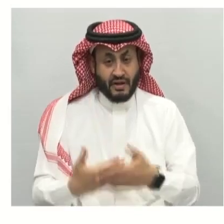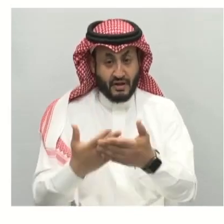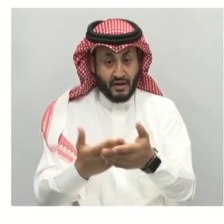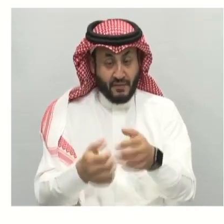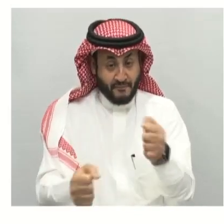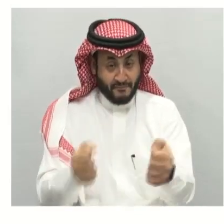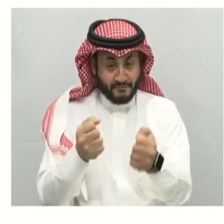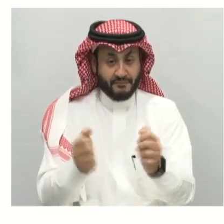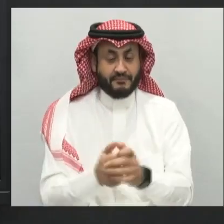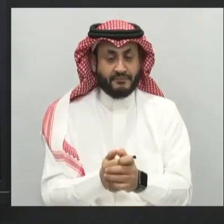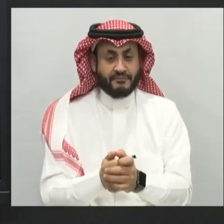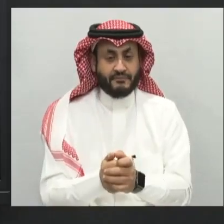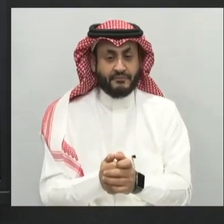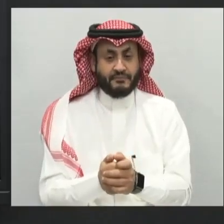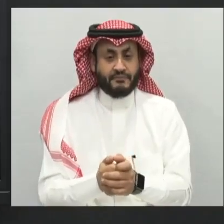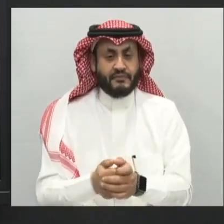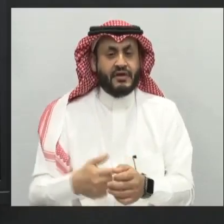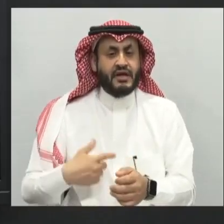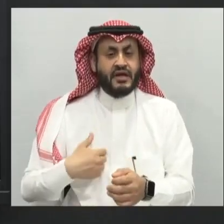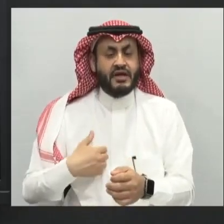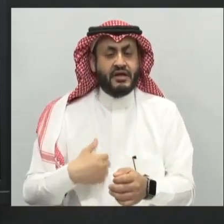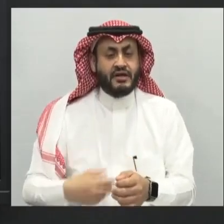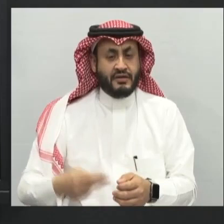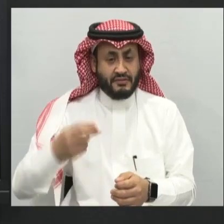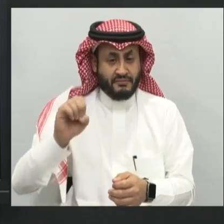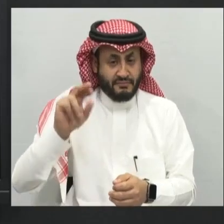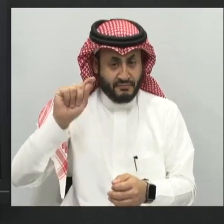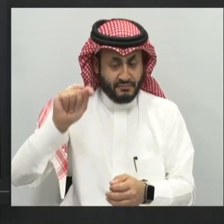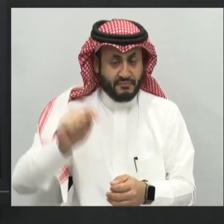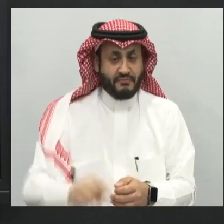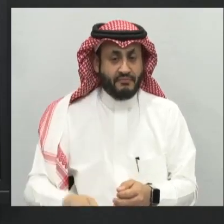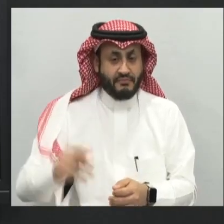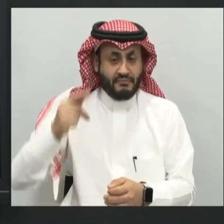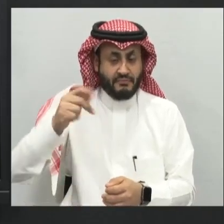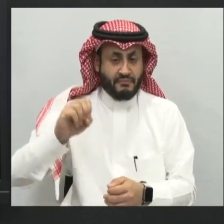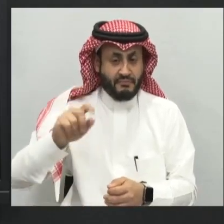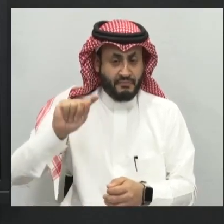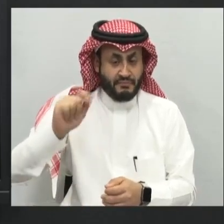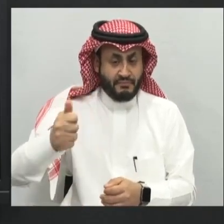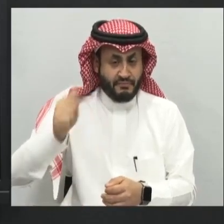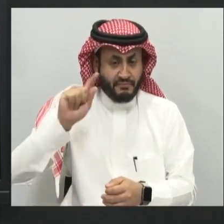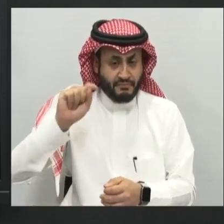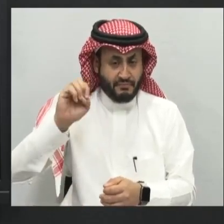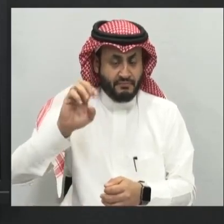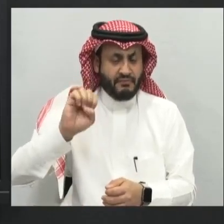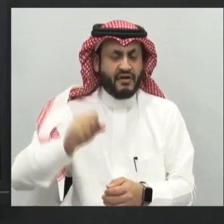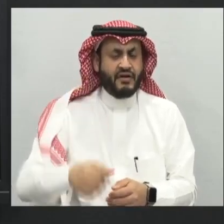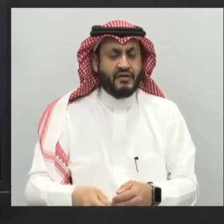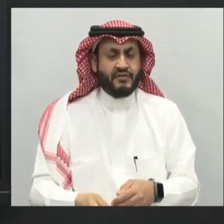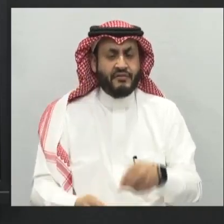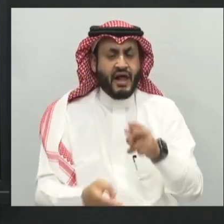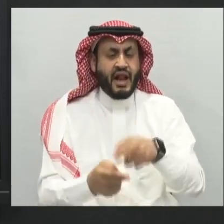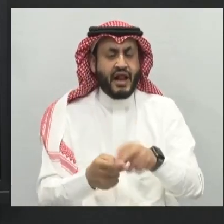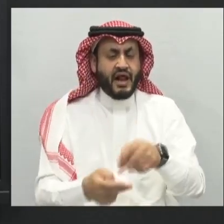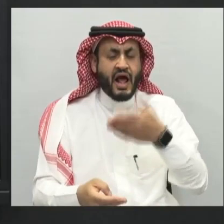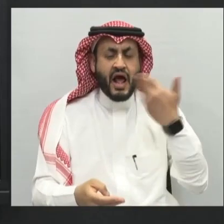game called Hot Potato Game. Now look around, maybe you have a ball lying around, a doll, a